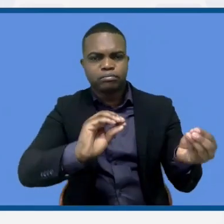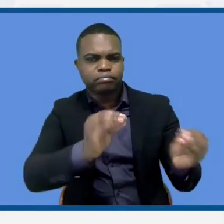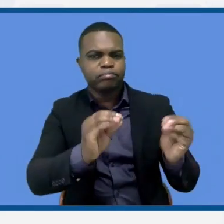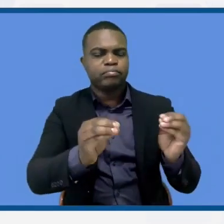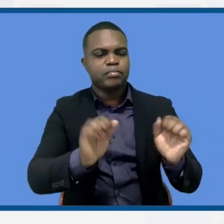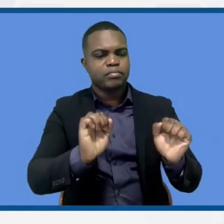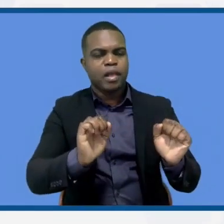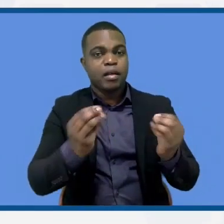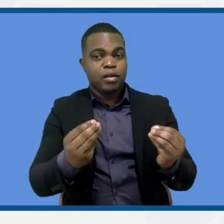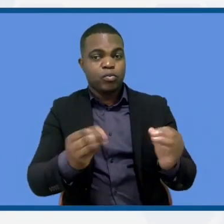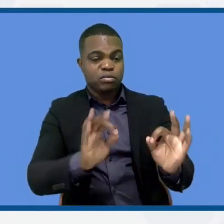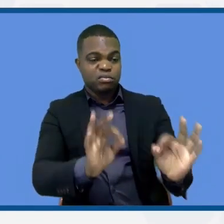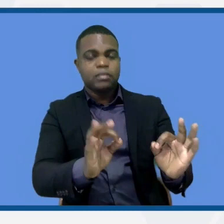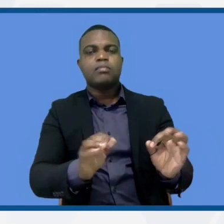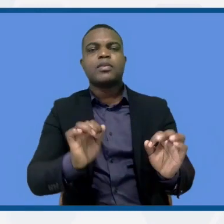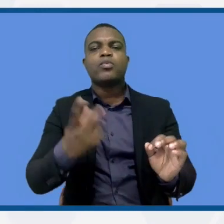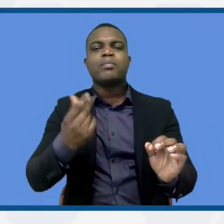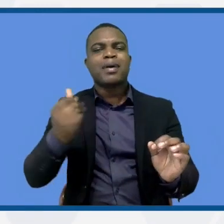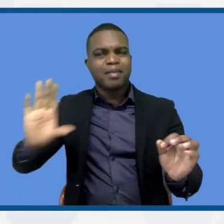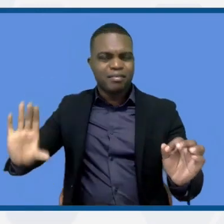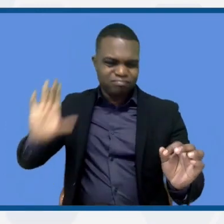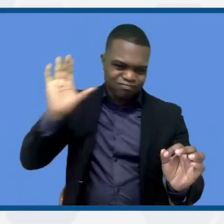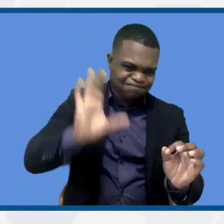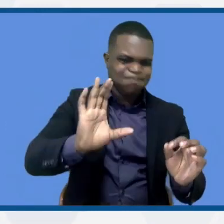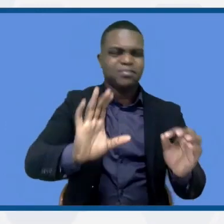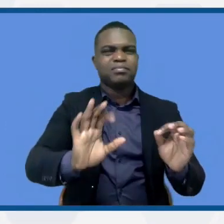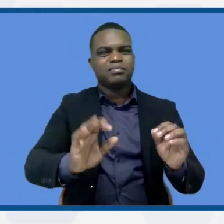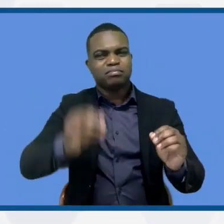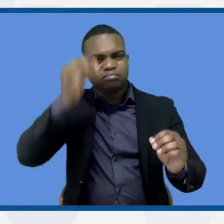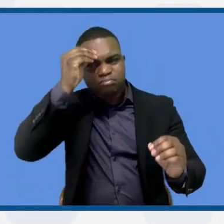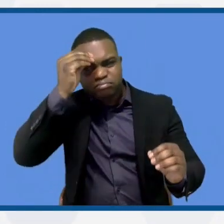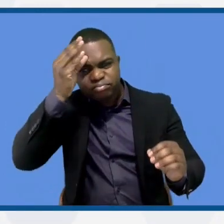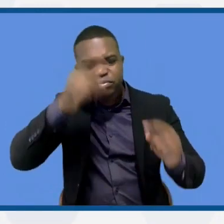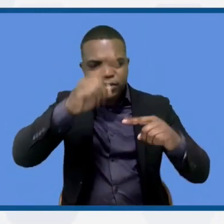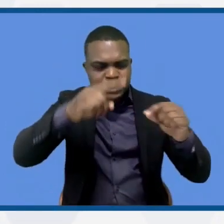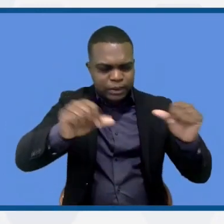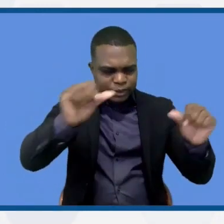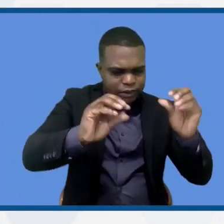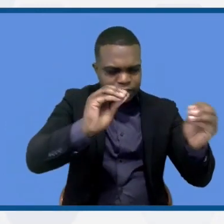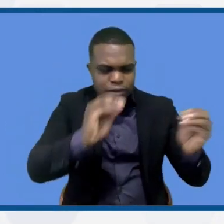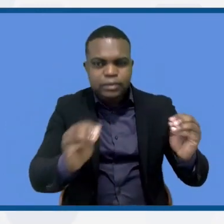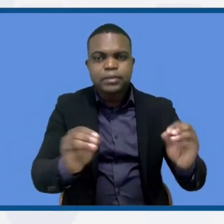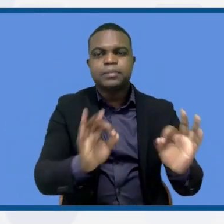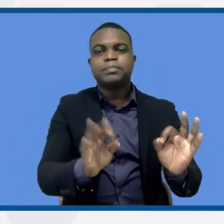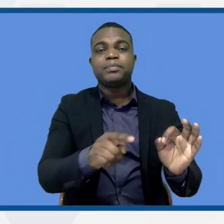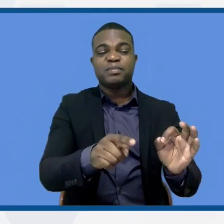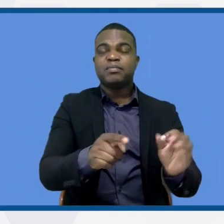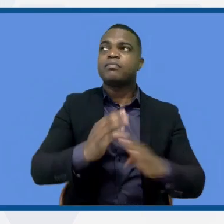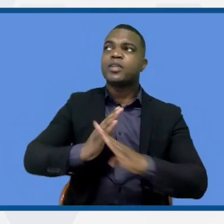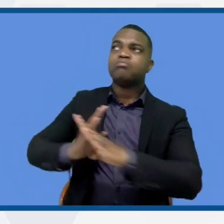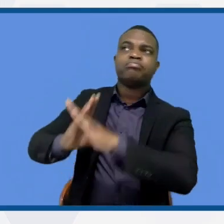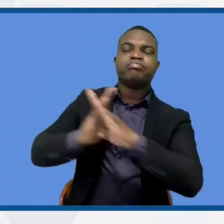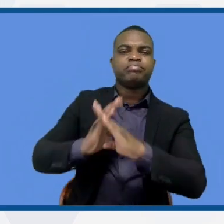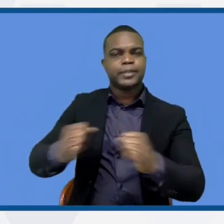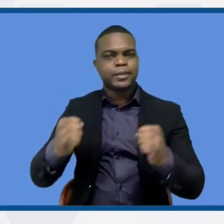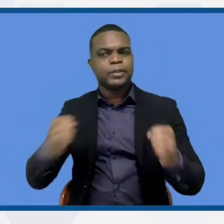substantially reduce disaster damage to critical infrastructure and disruption of basic services, among them